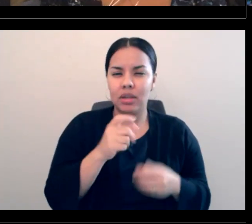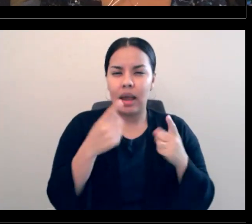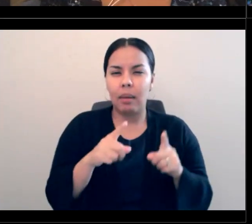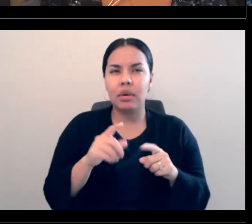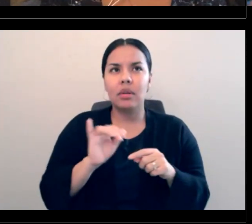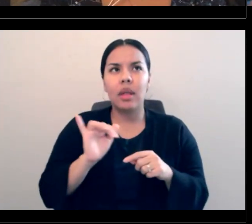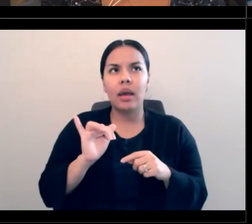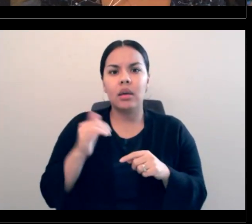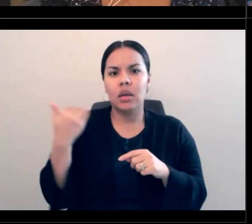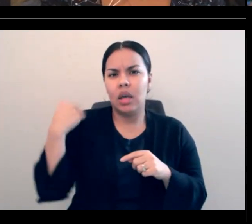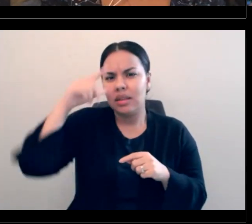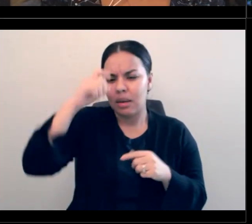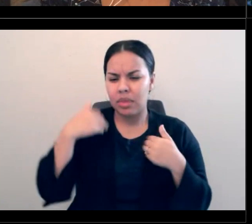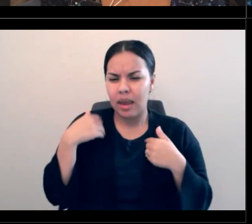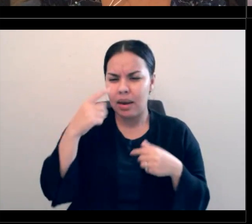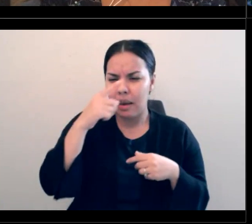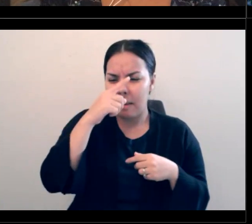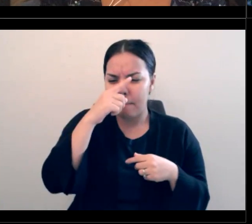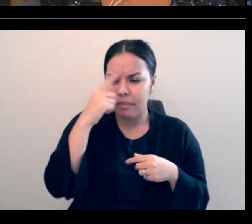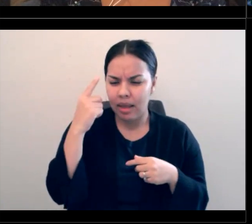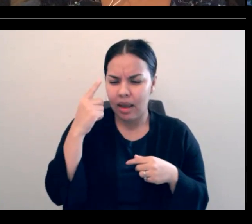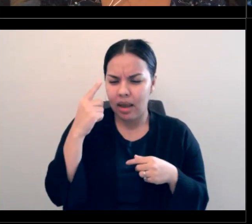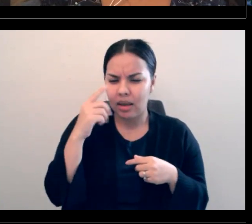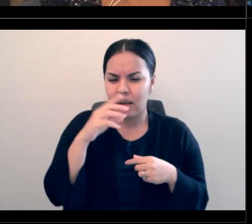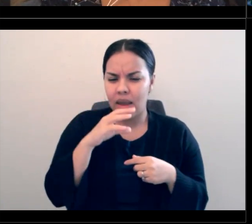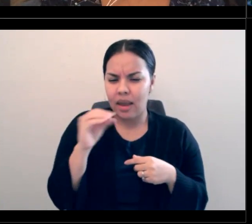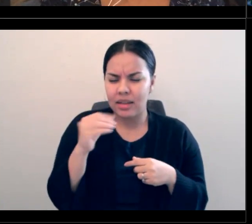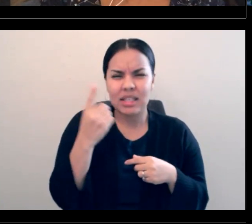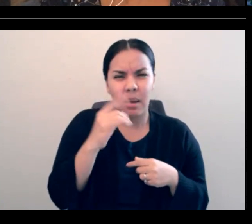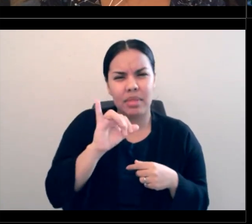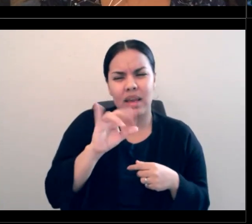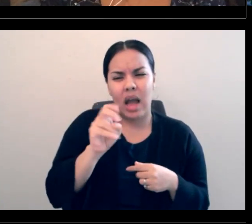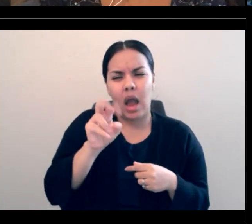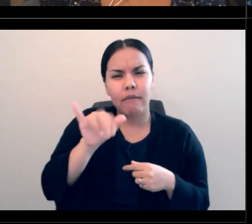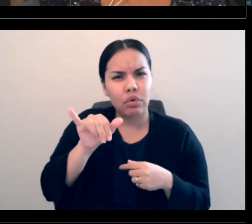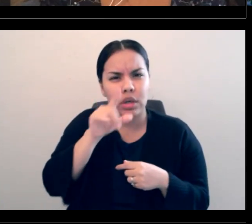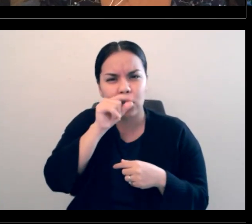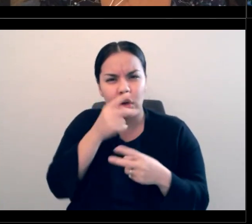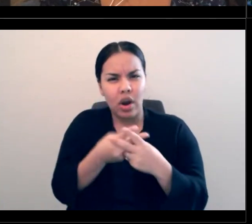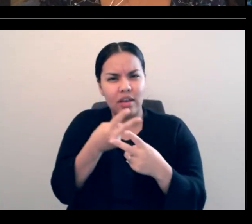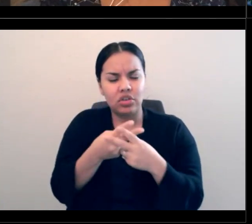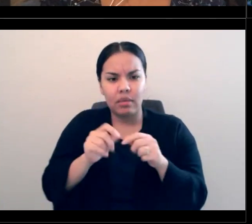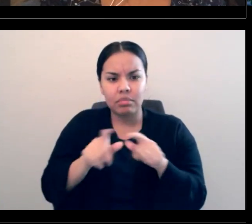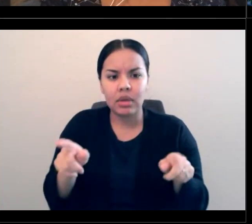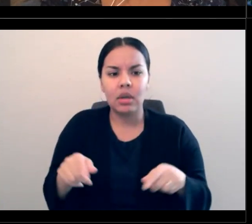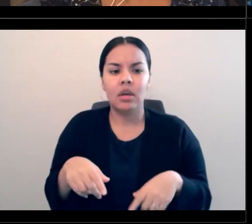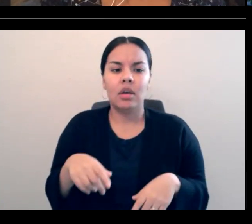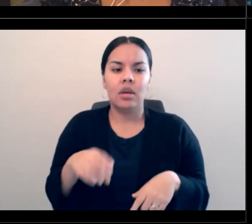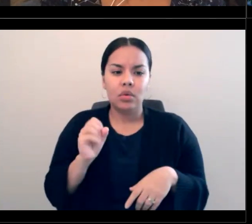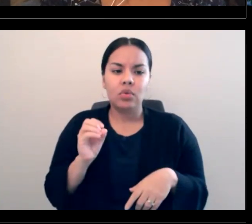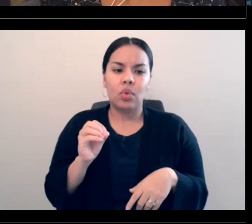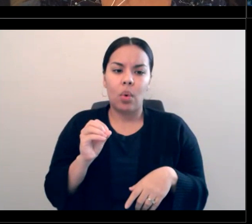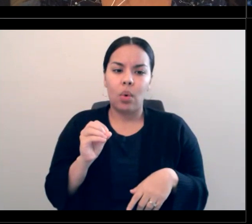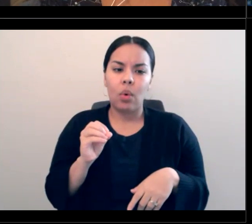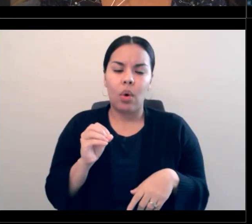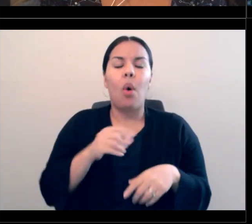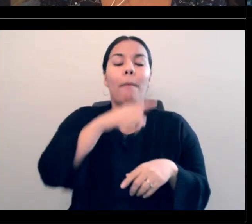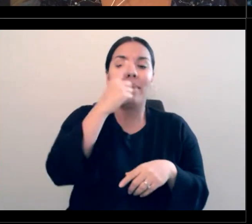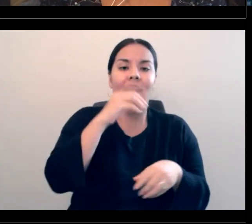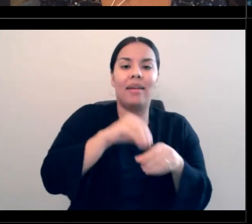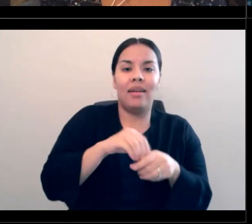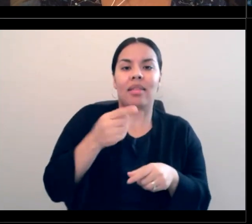in the Ivory really expanded like my network of minoritized scholars in many different fields, people I